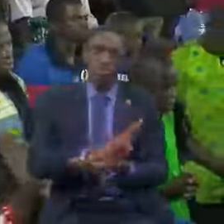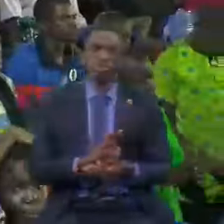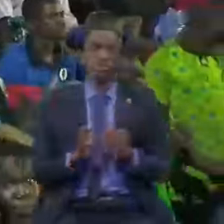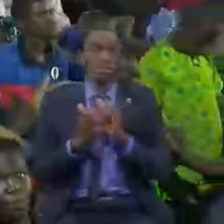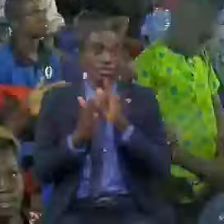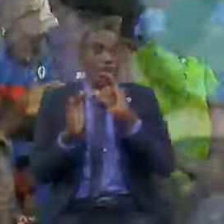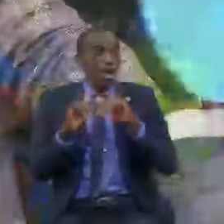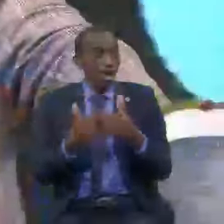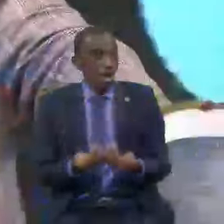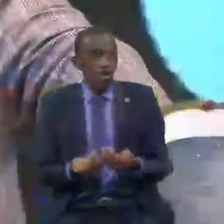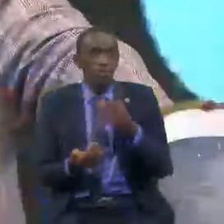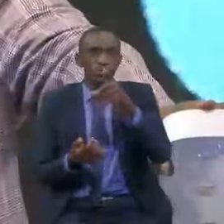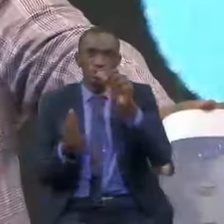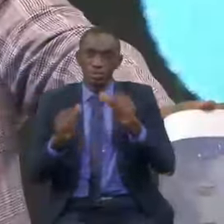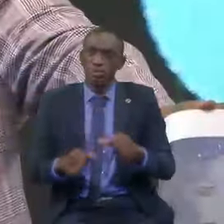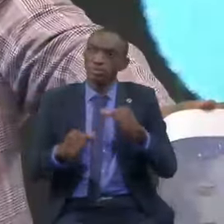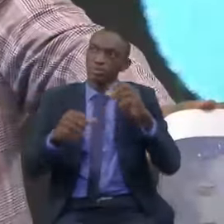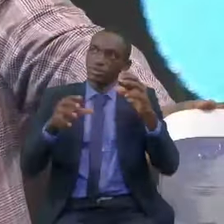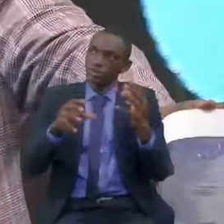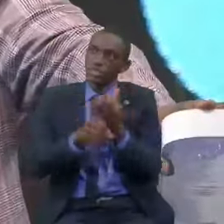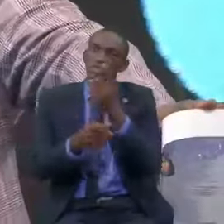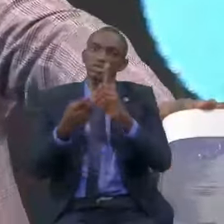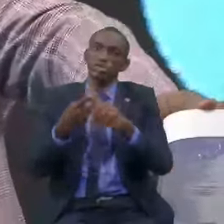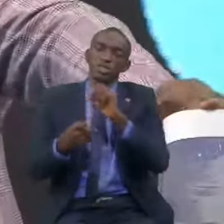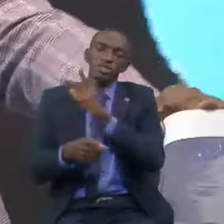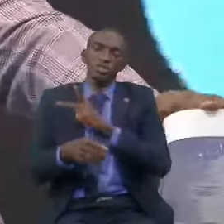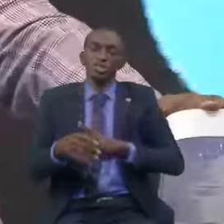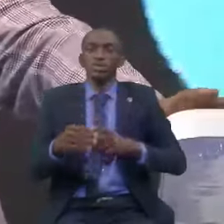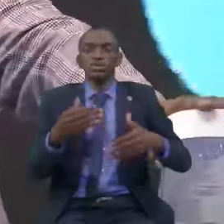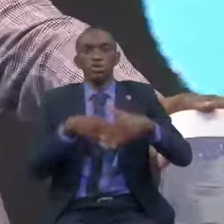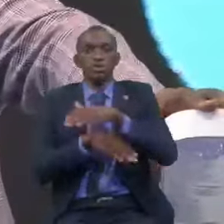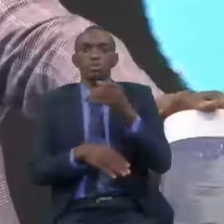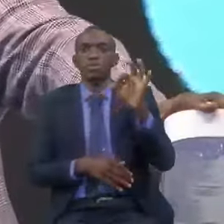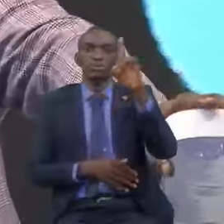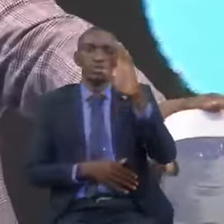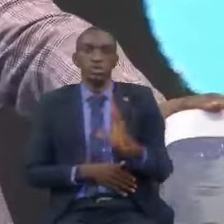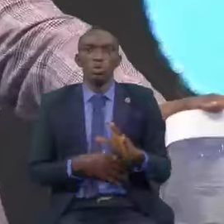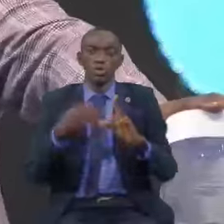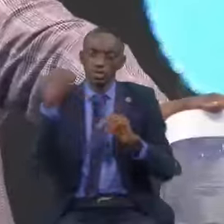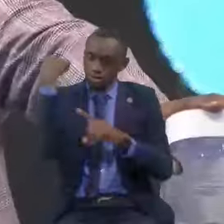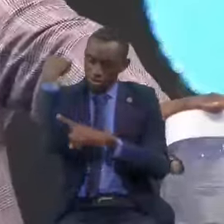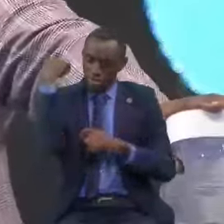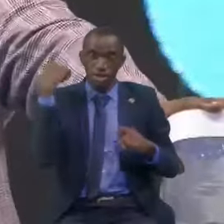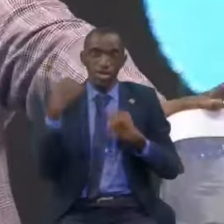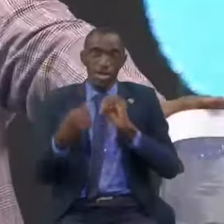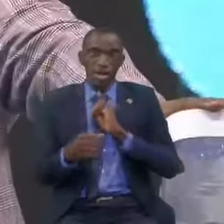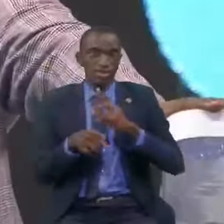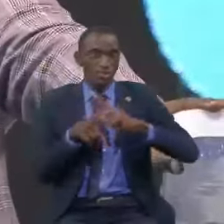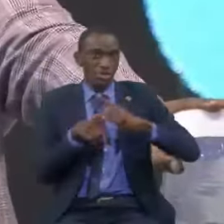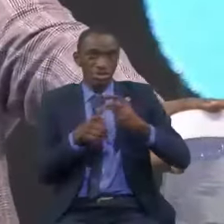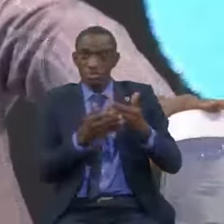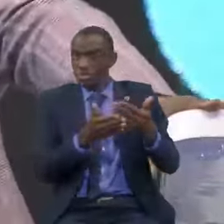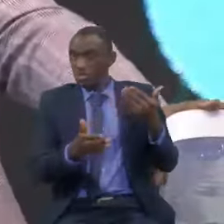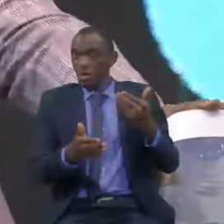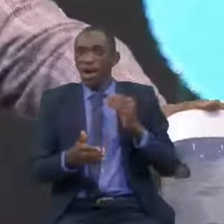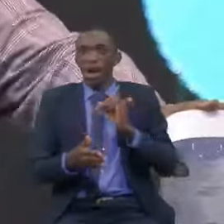the kingdom of God. And the stealing I used to practice, I do that no